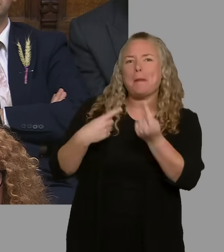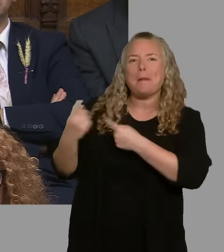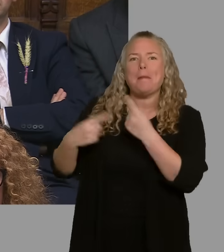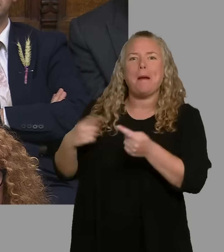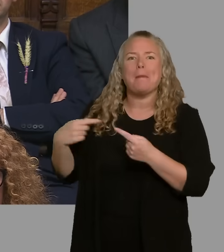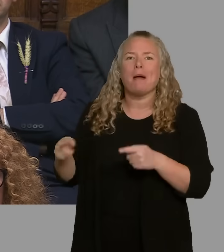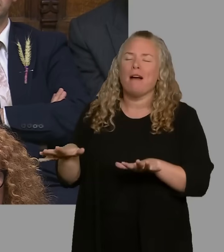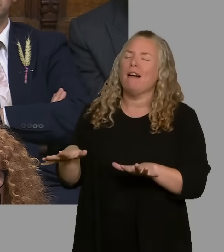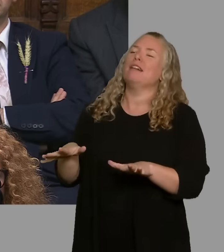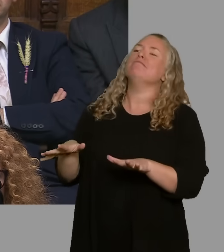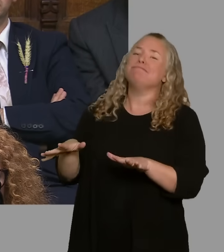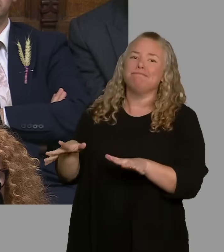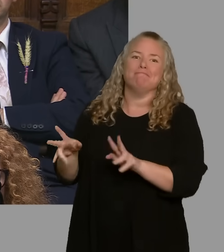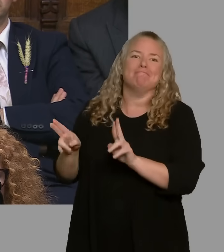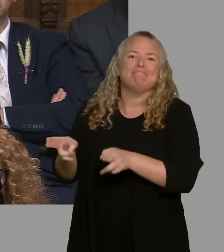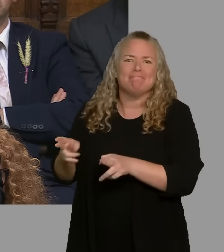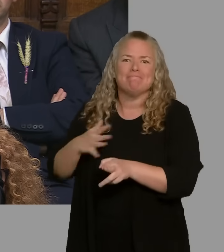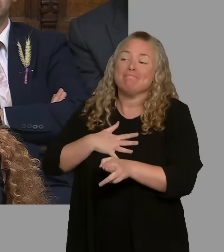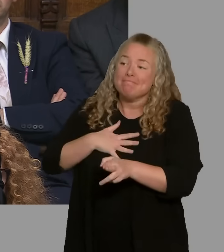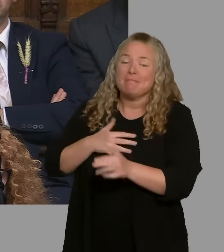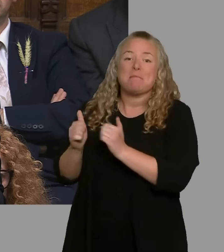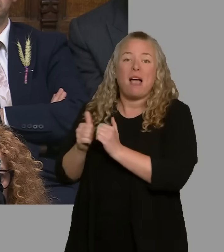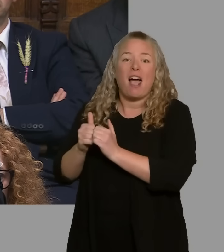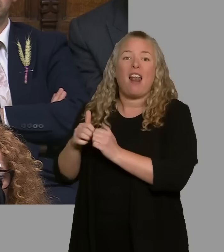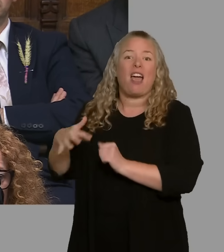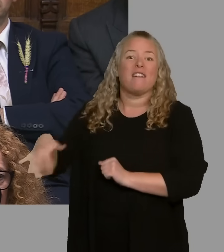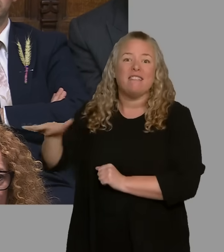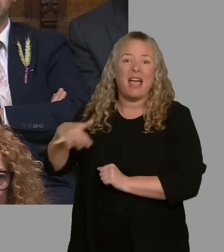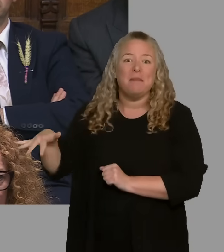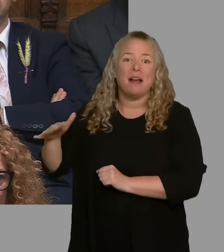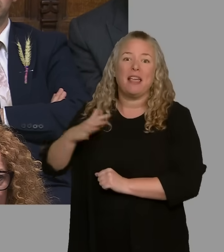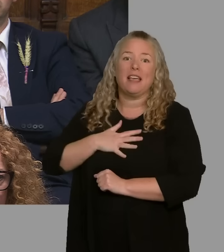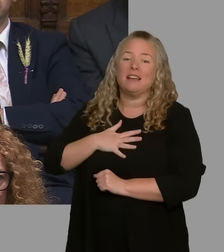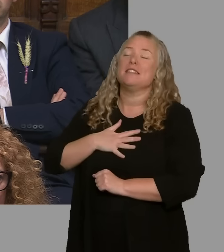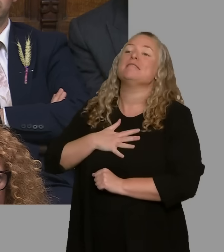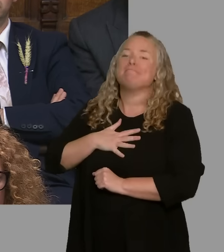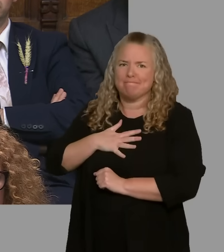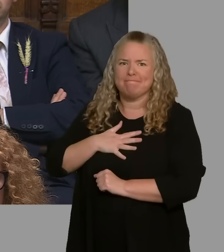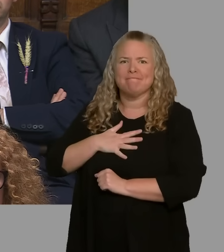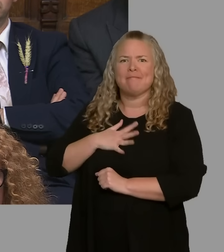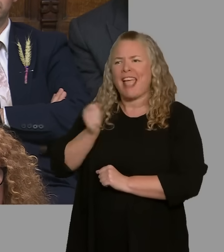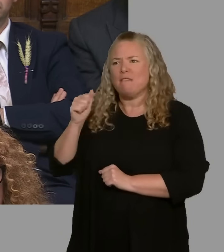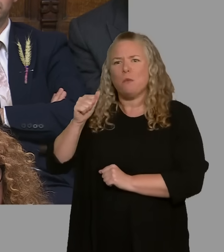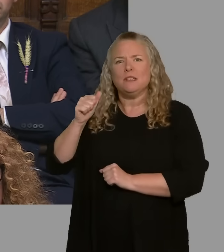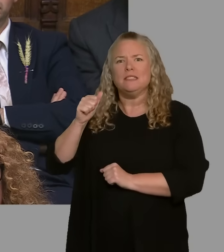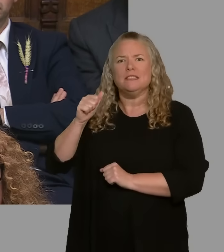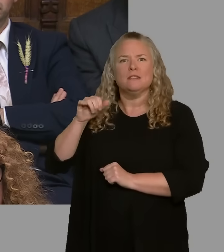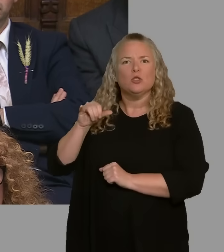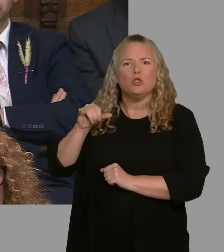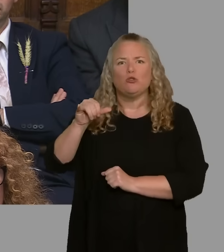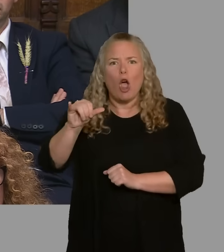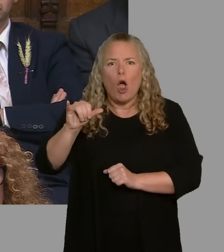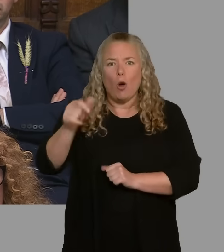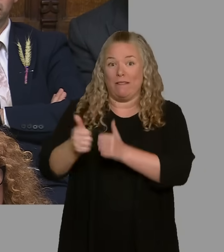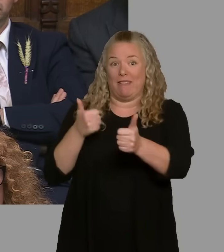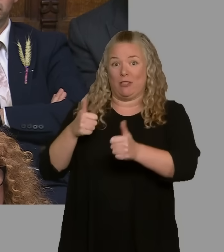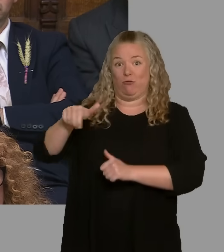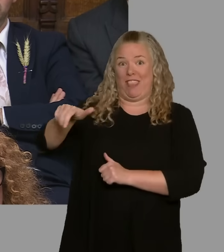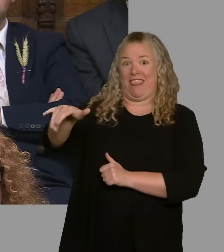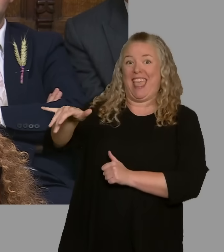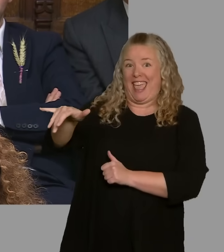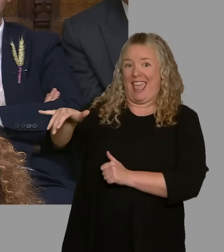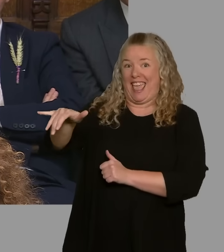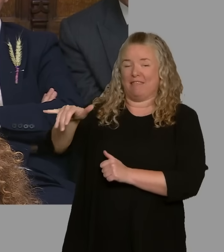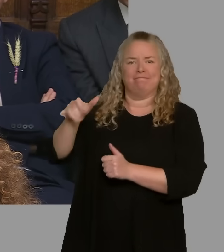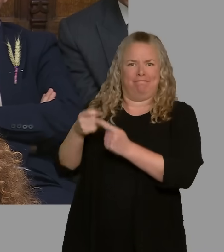will benefit from Labour's investment in defence. So can I welcome this new defence industrial strategy and ask the Prime Minister to update the House on